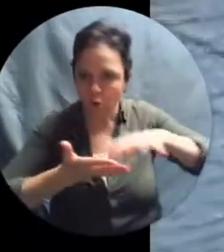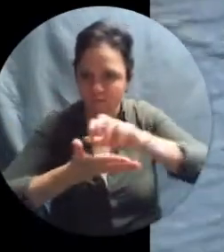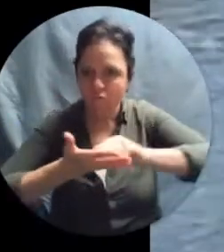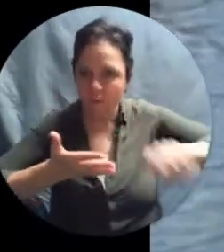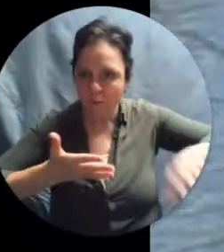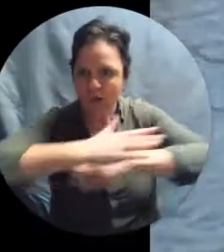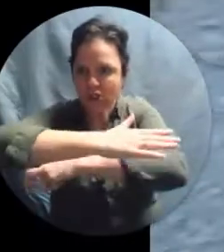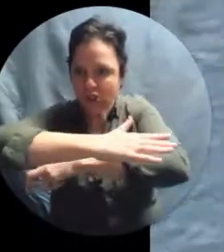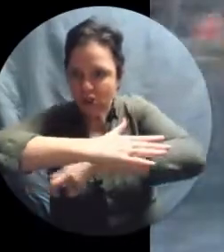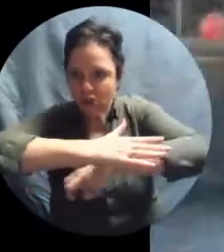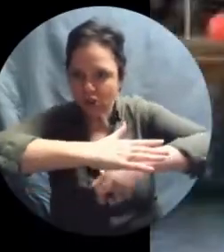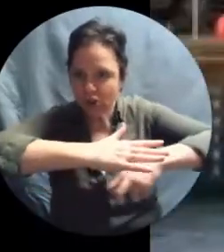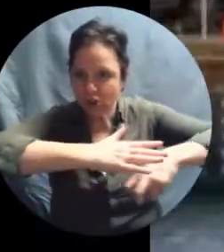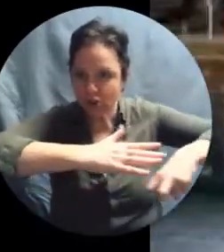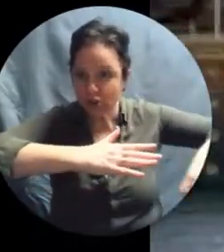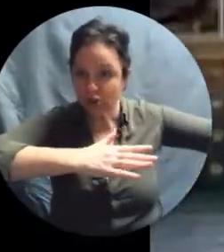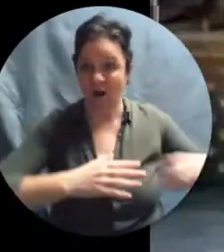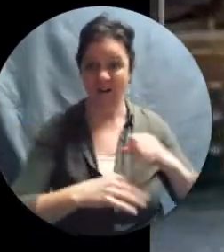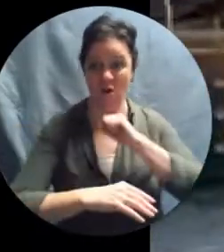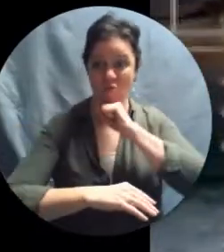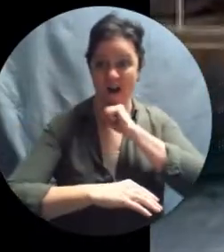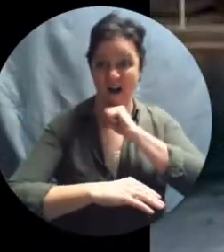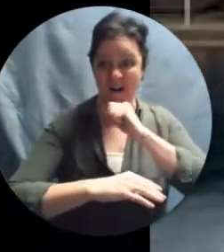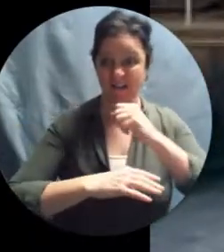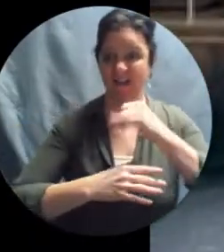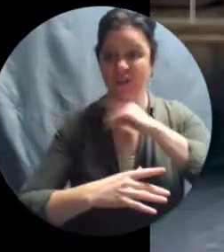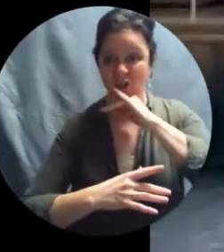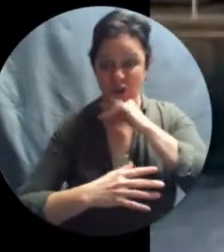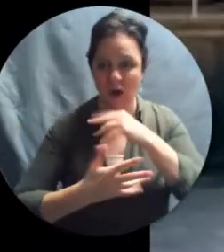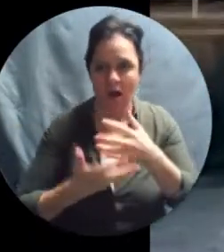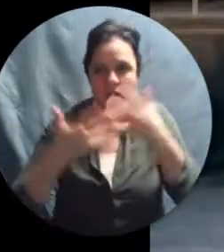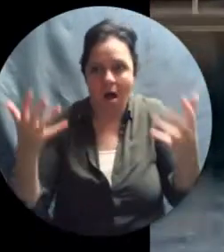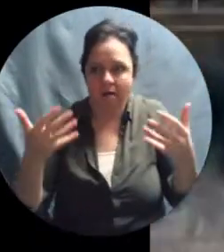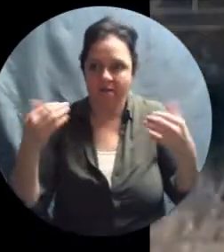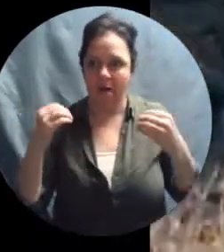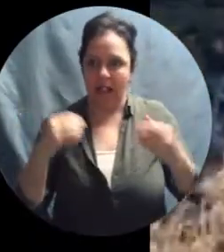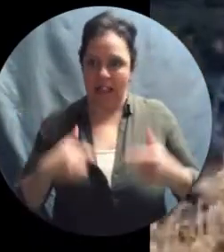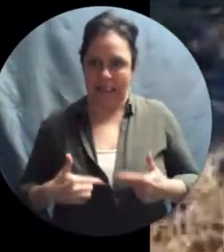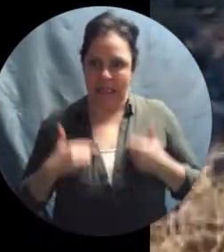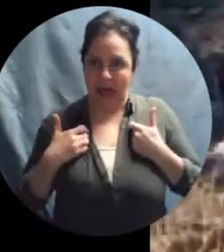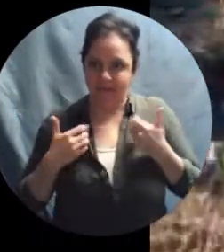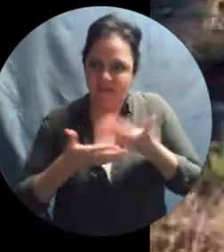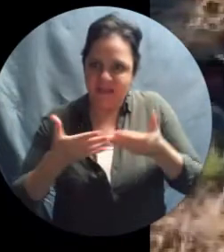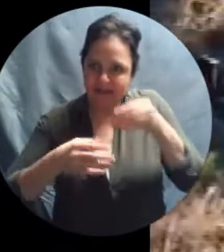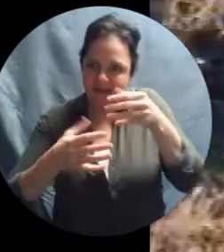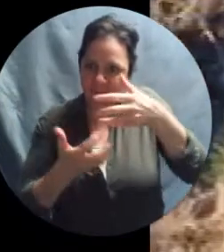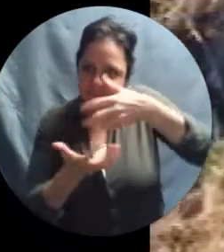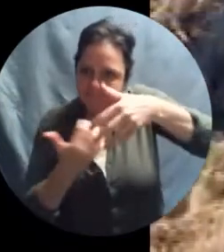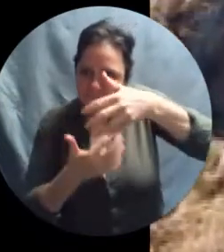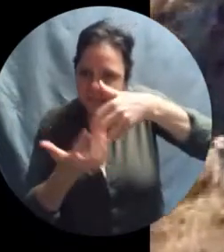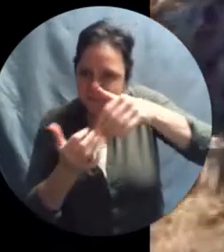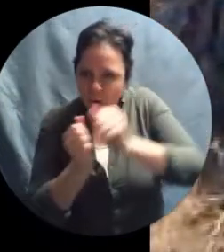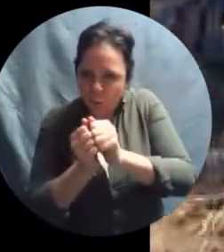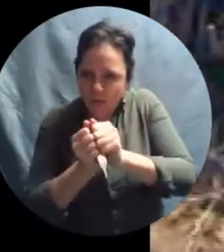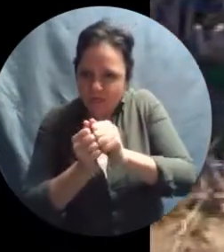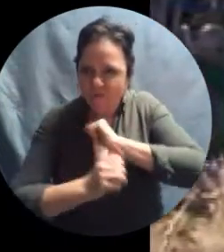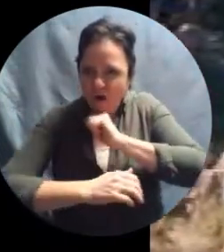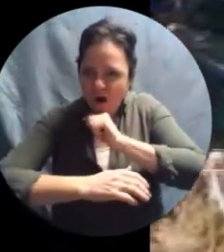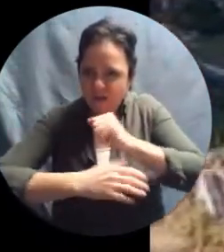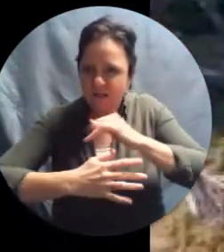that to pick up those sediments. And again, we're displacing a lot of organisms. And then the last one where we really consider habitat loss would be any type